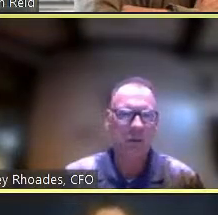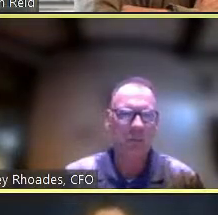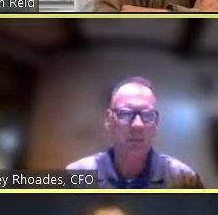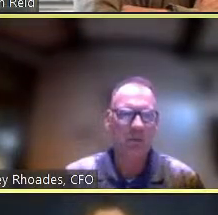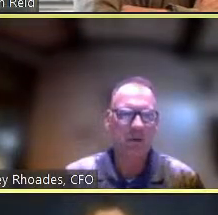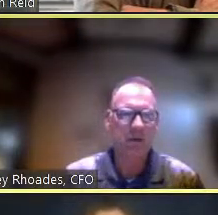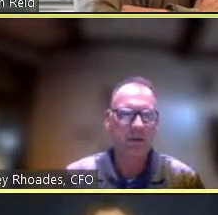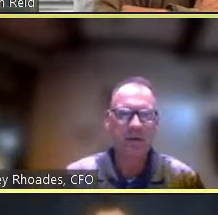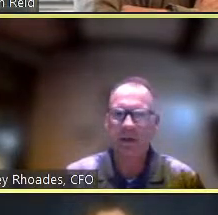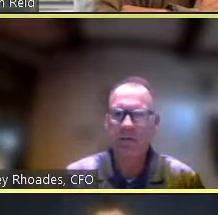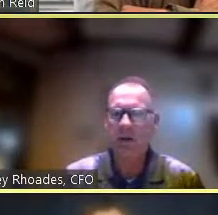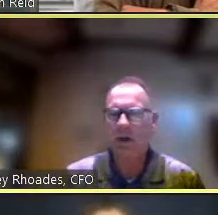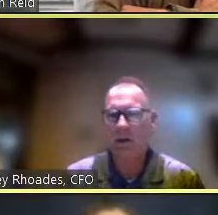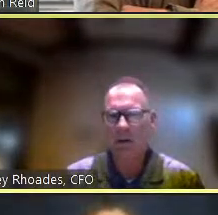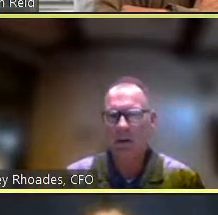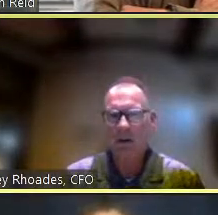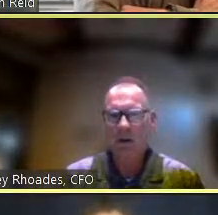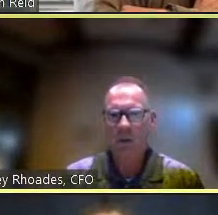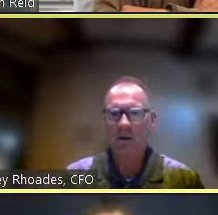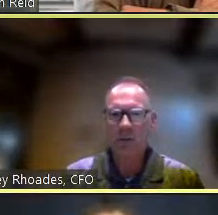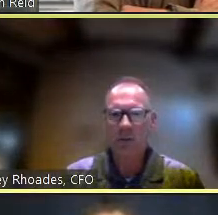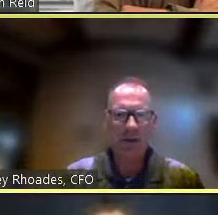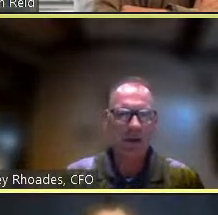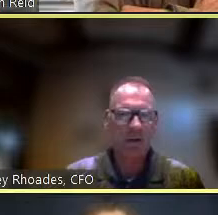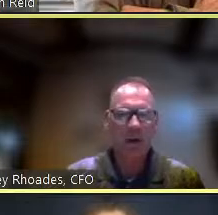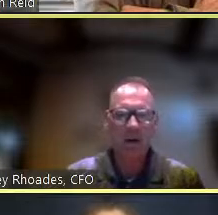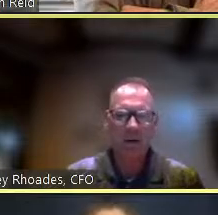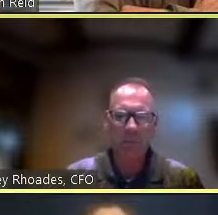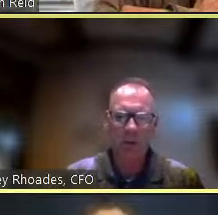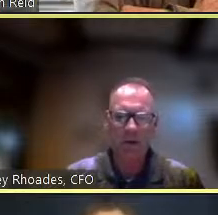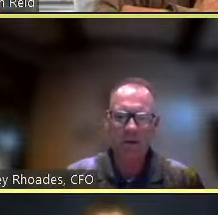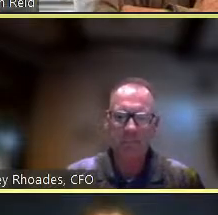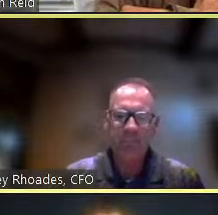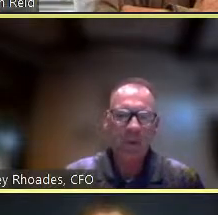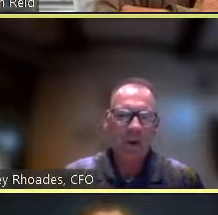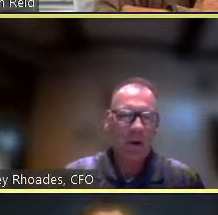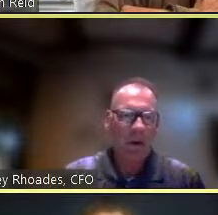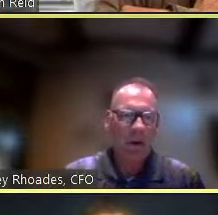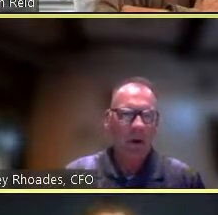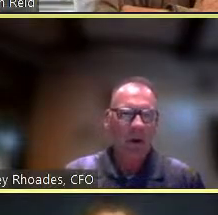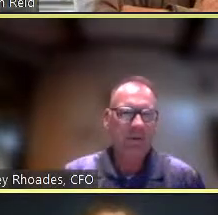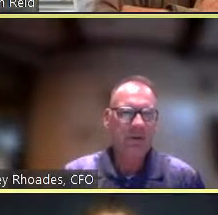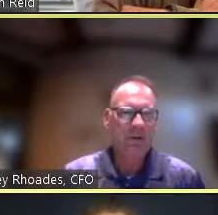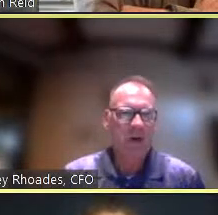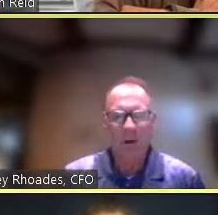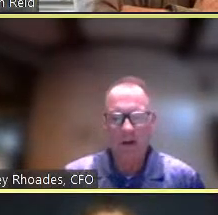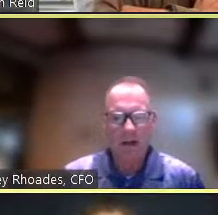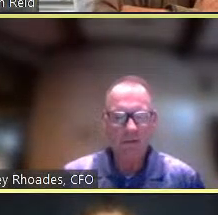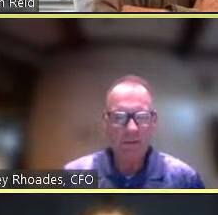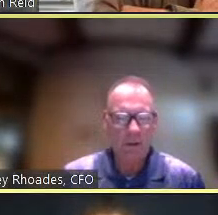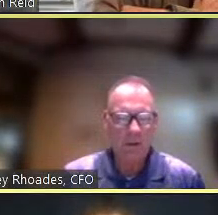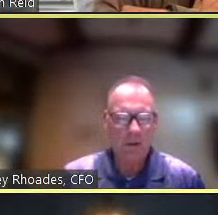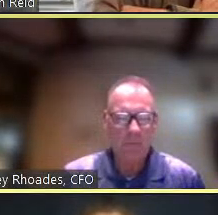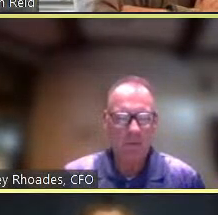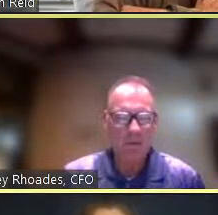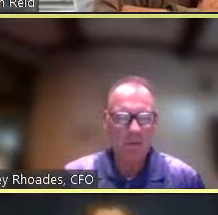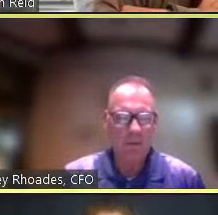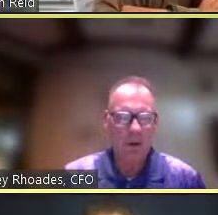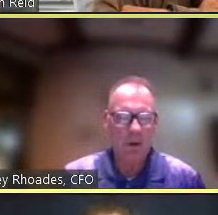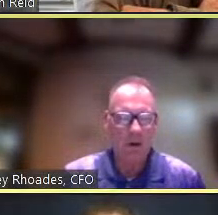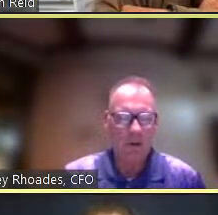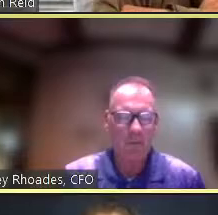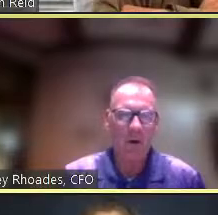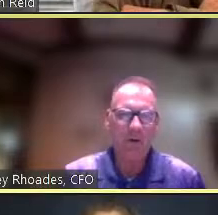Ms. Tillman presented this evening and what is presented throughout your budget. At this time, I'd like to turn it over